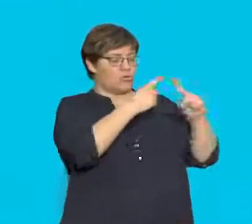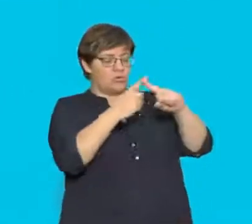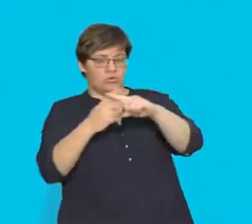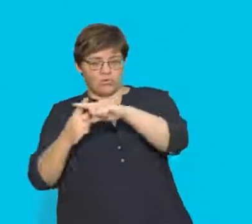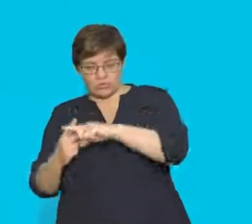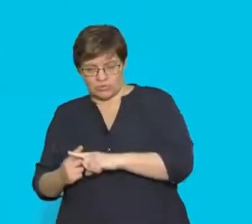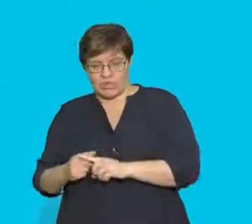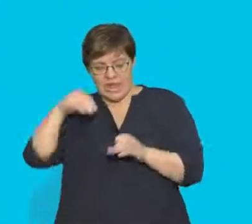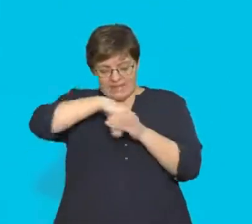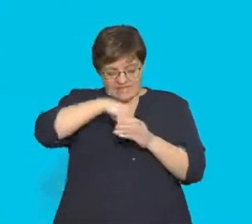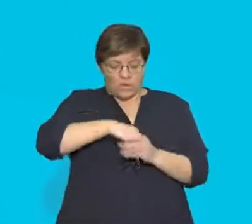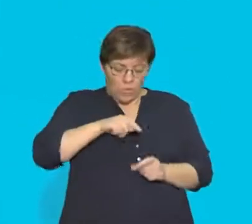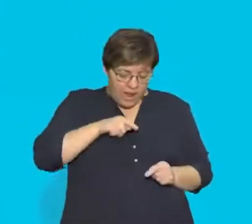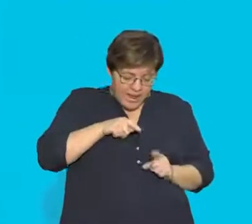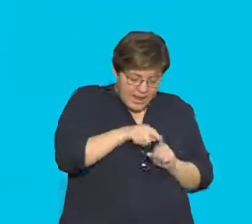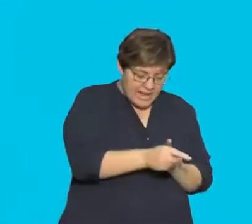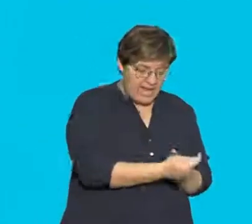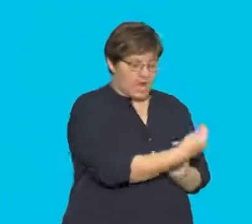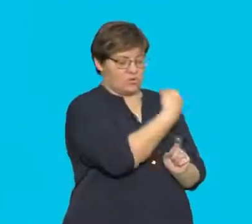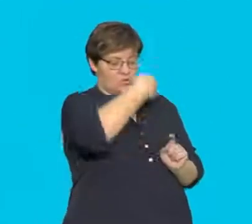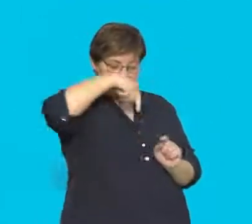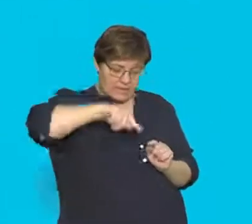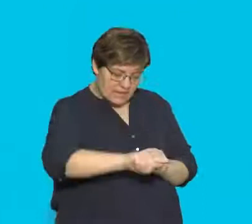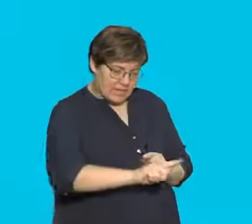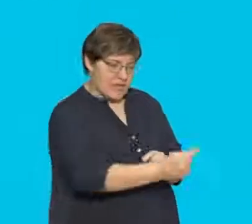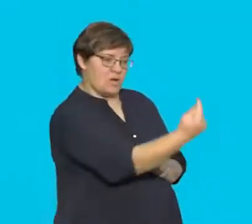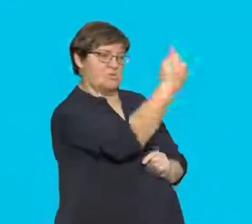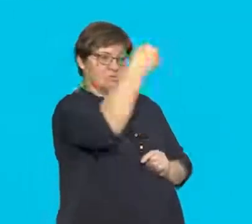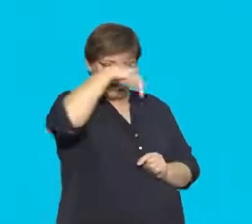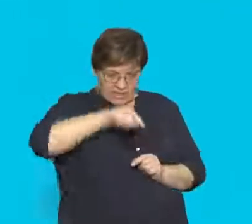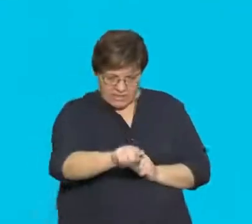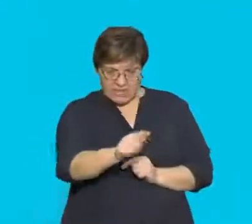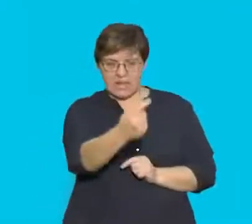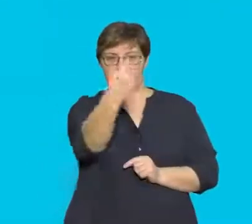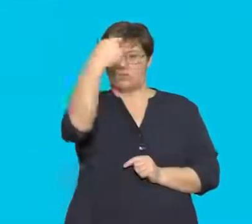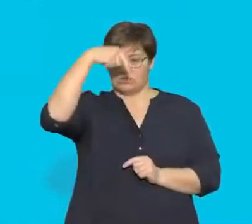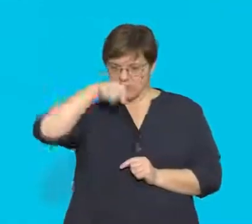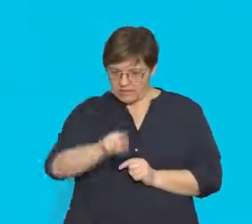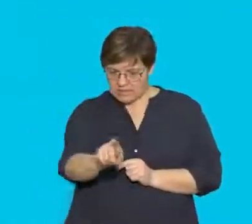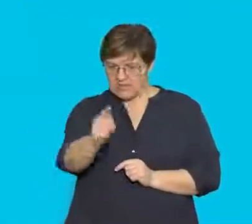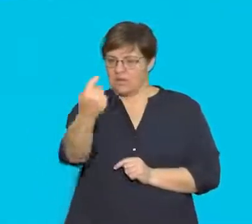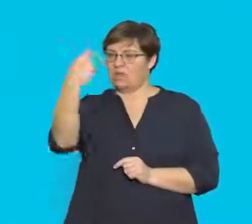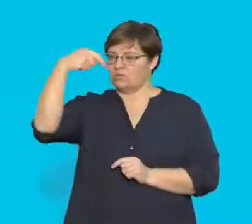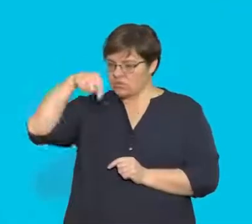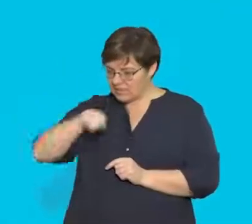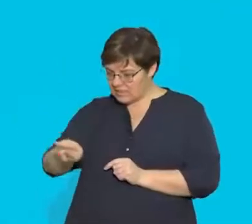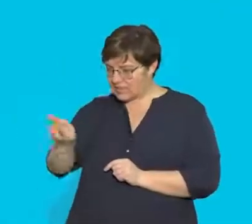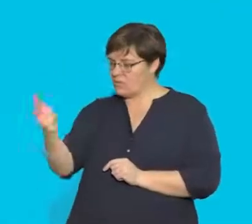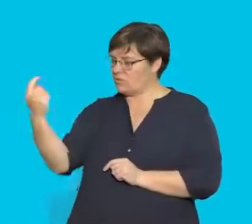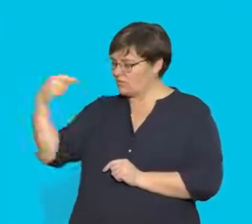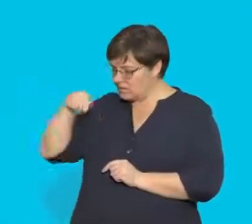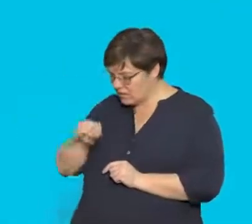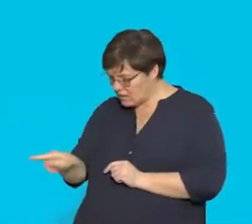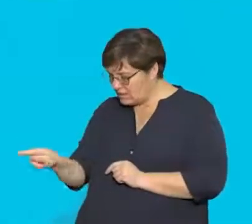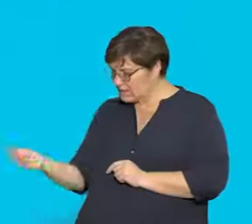these crosses on the inside. Now, notice the difference in the field inside the